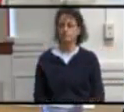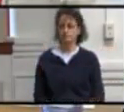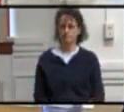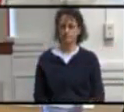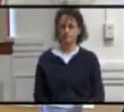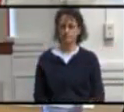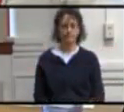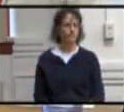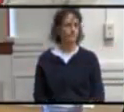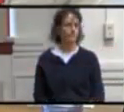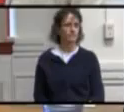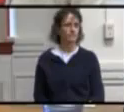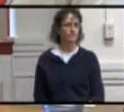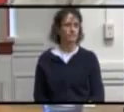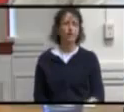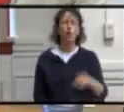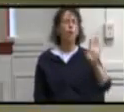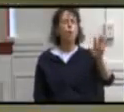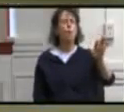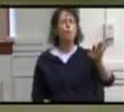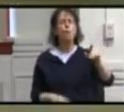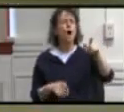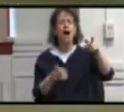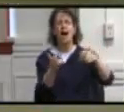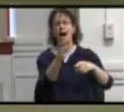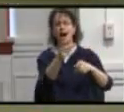Guys, so, I feel obligated to stay here.